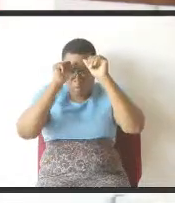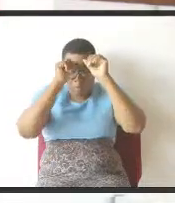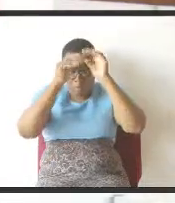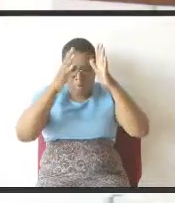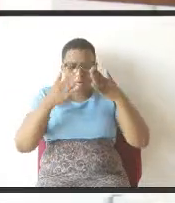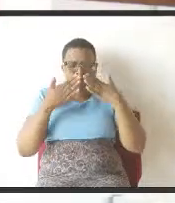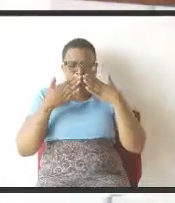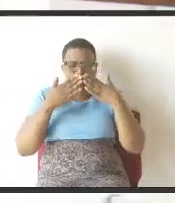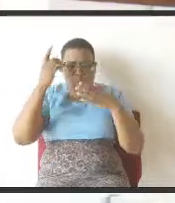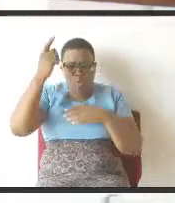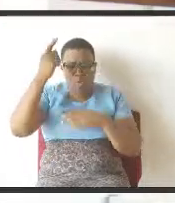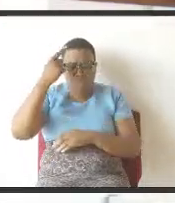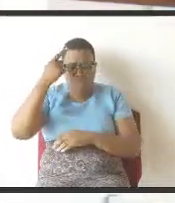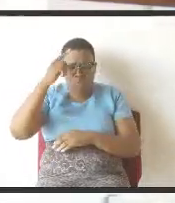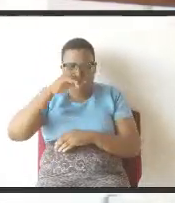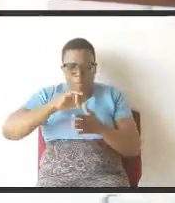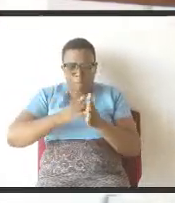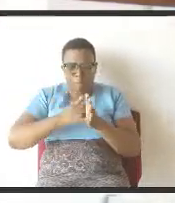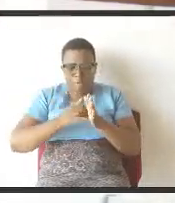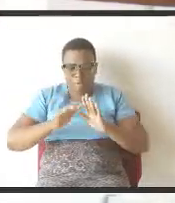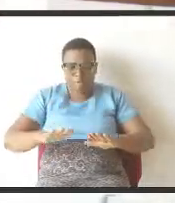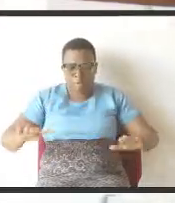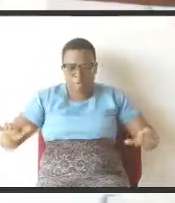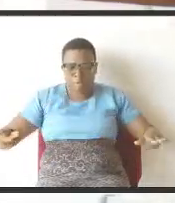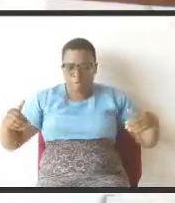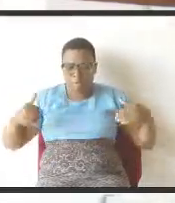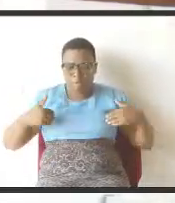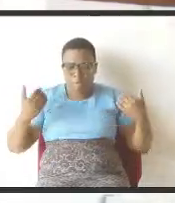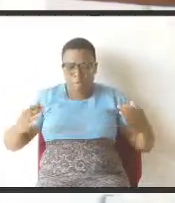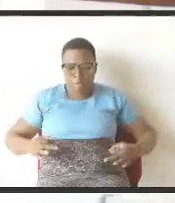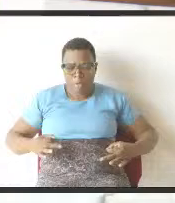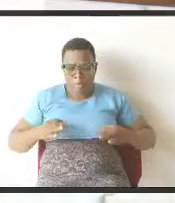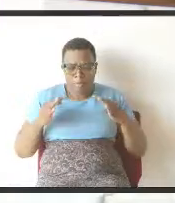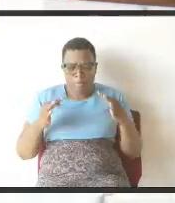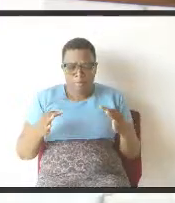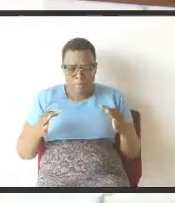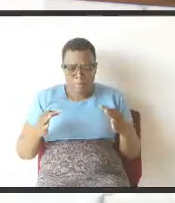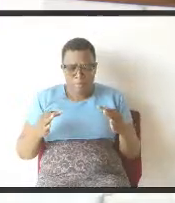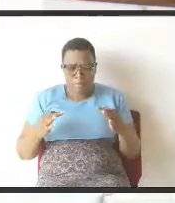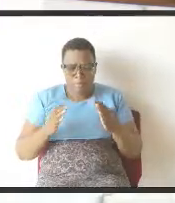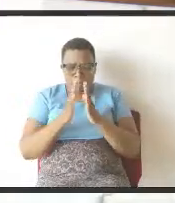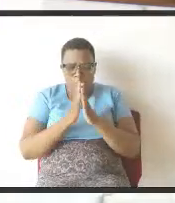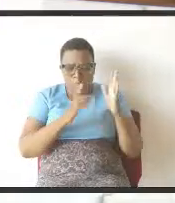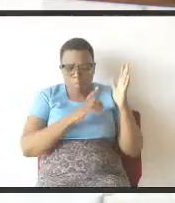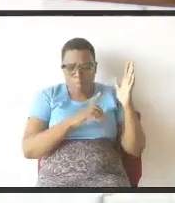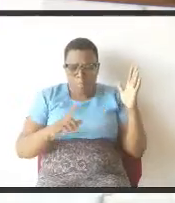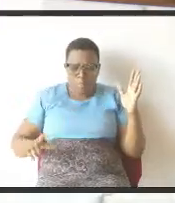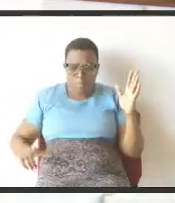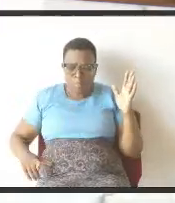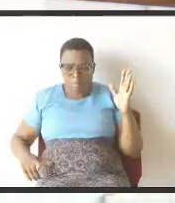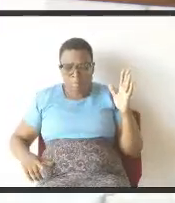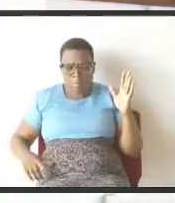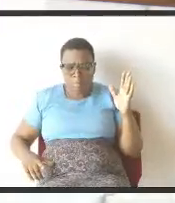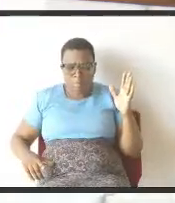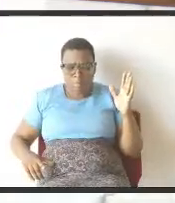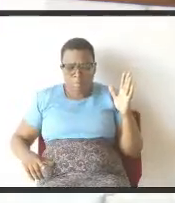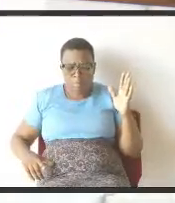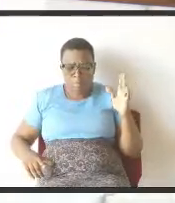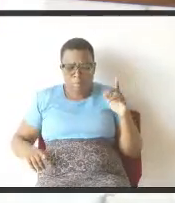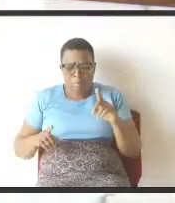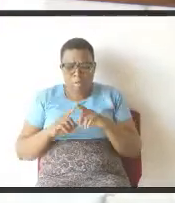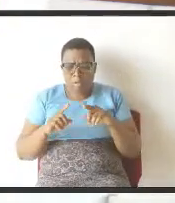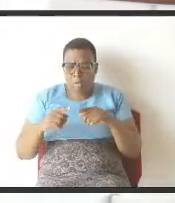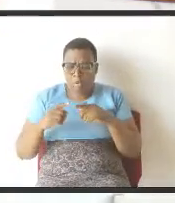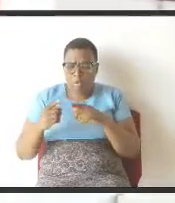for these children, these young lives. We pray, Lord, that as they go over